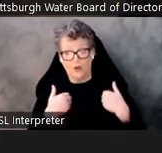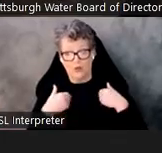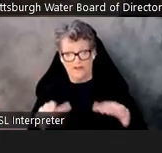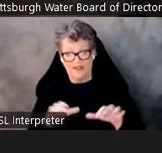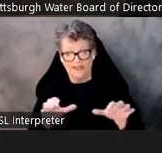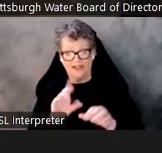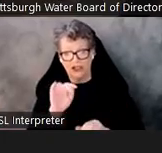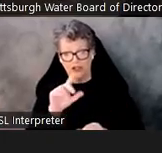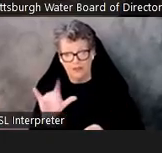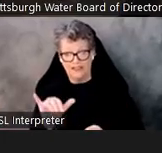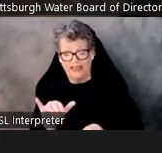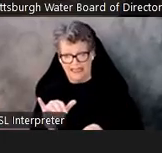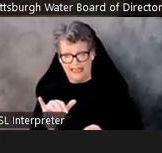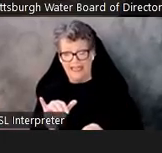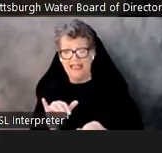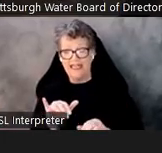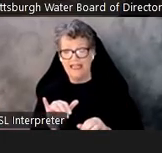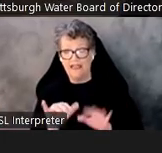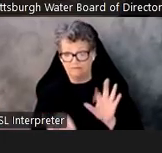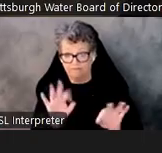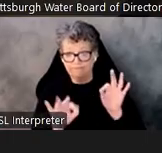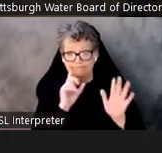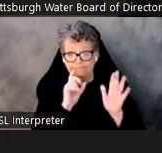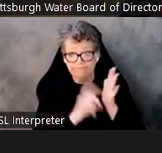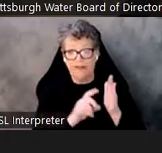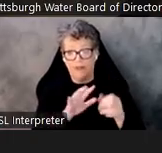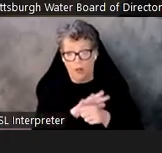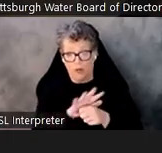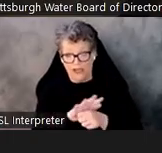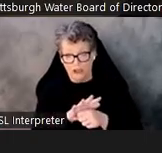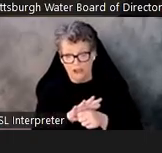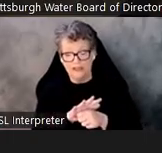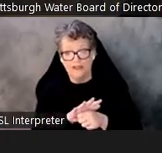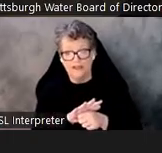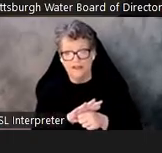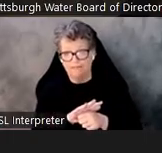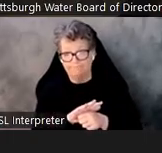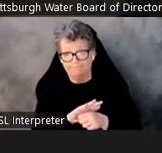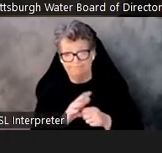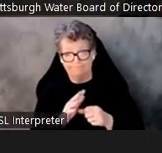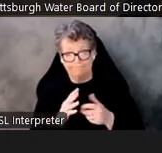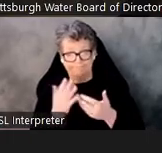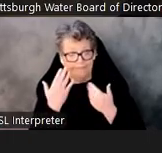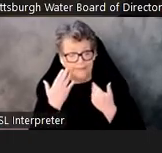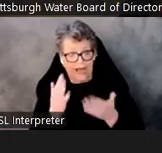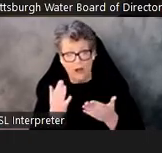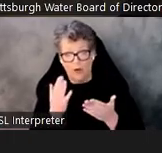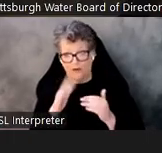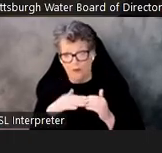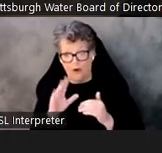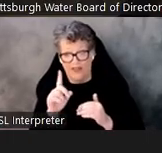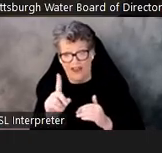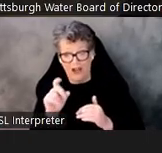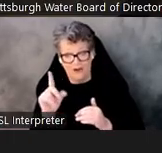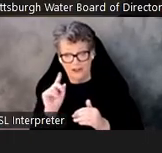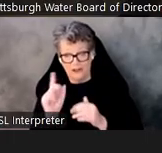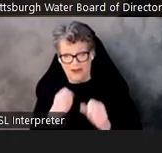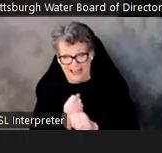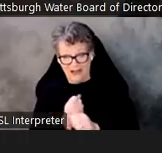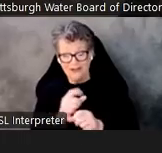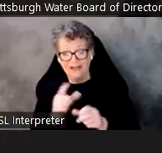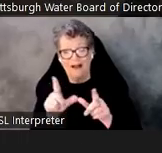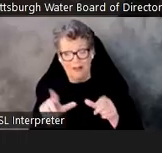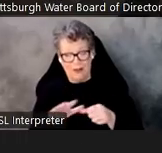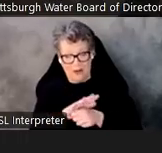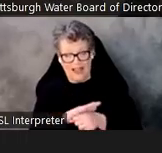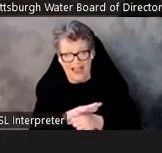utility locates, successfully identifying the location, not known for more than 120 years, the location